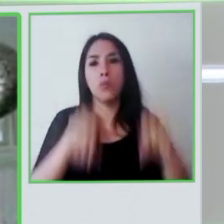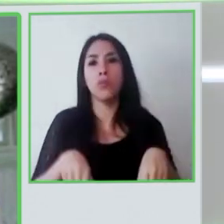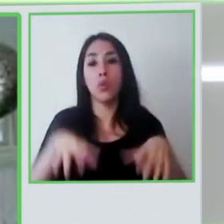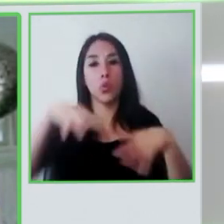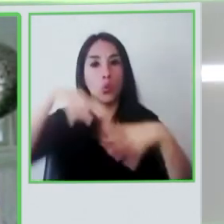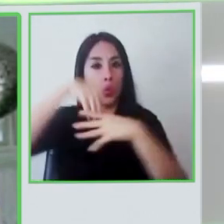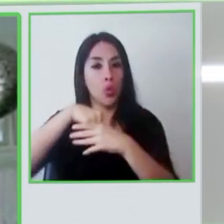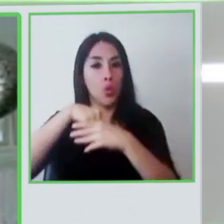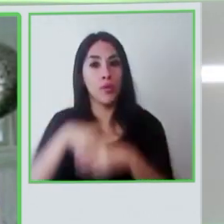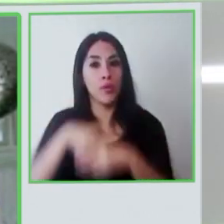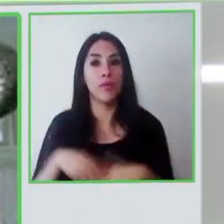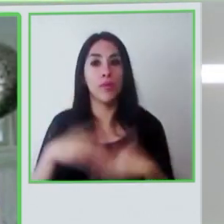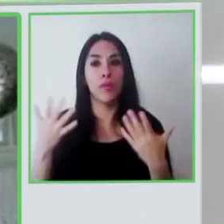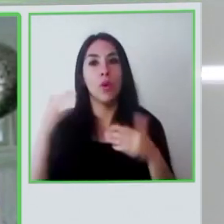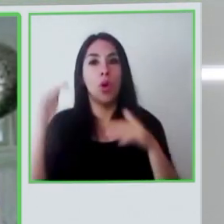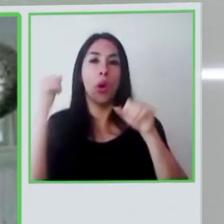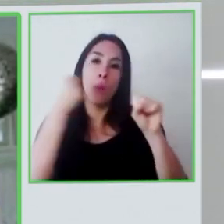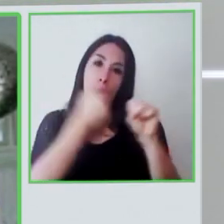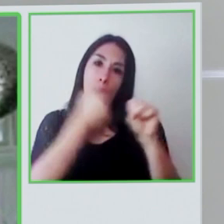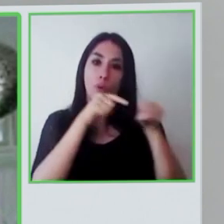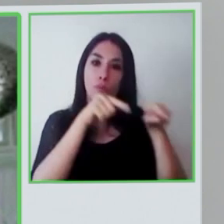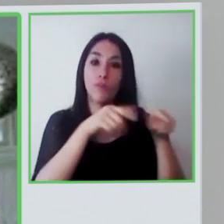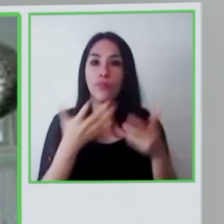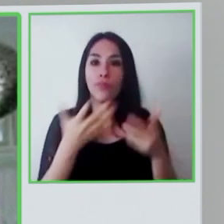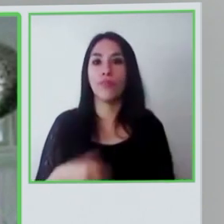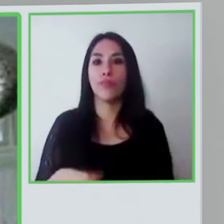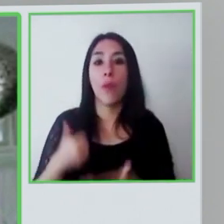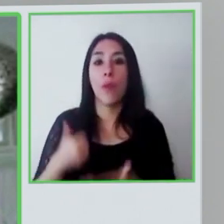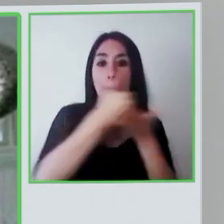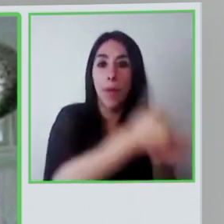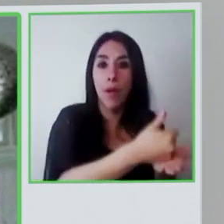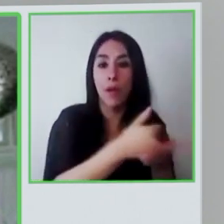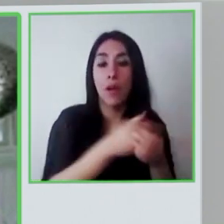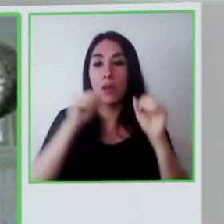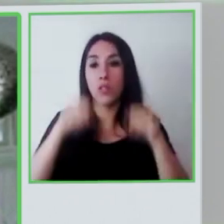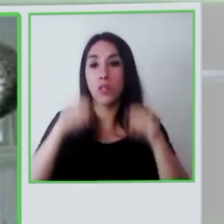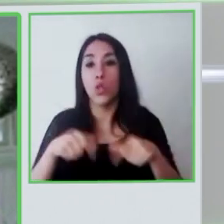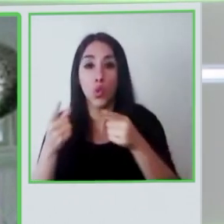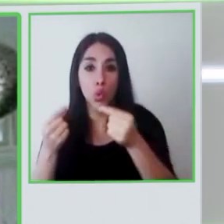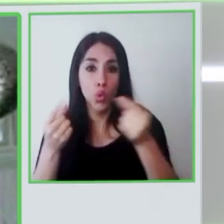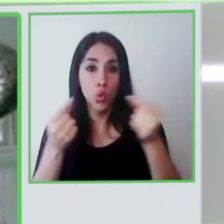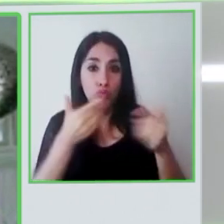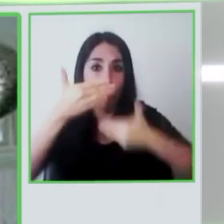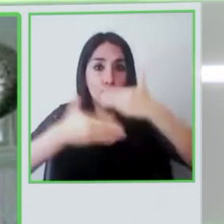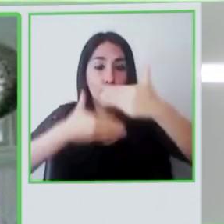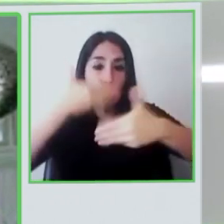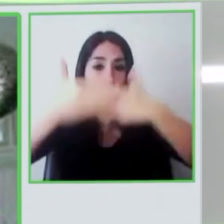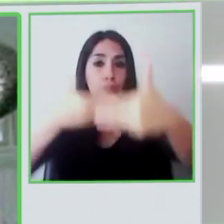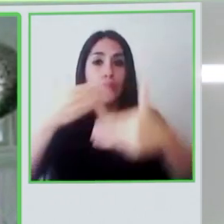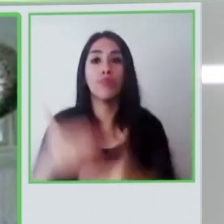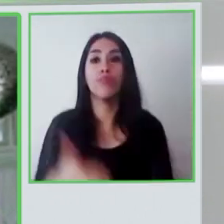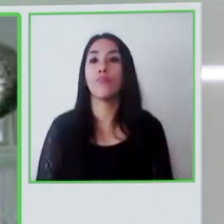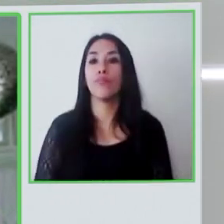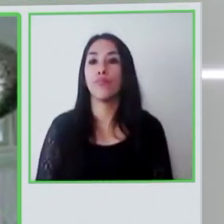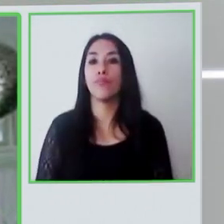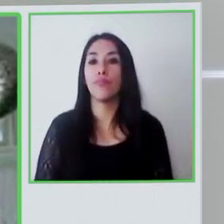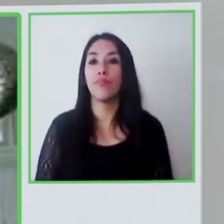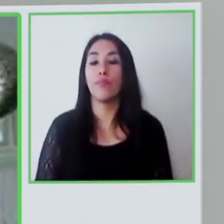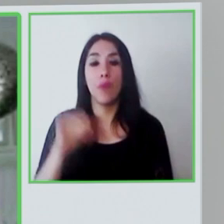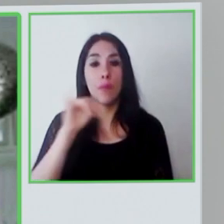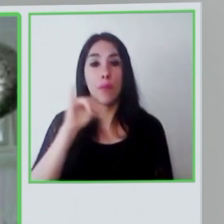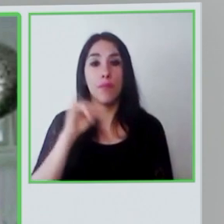importantly, to support us to really make things happen because we need to